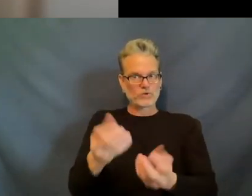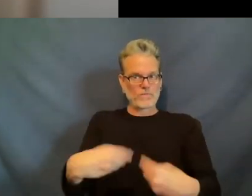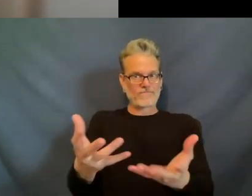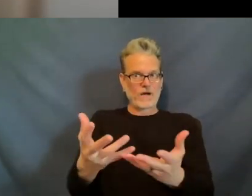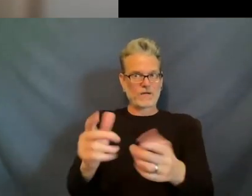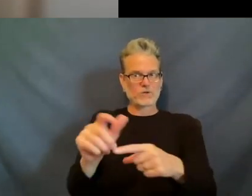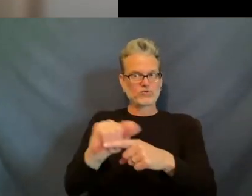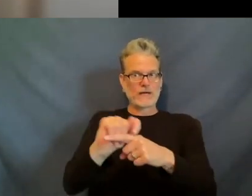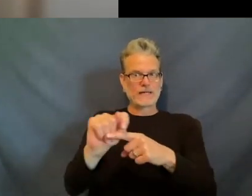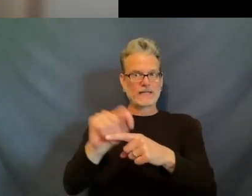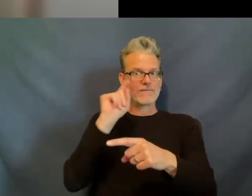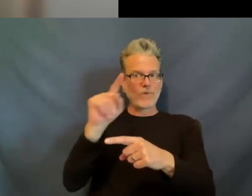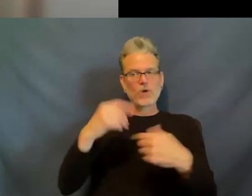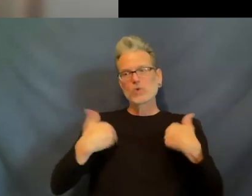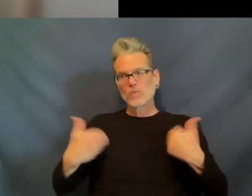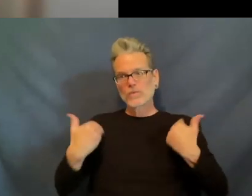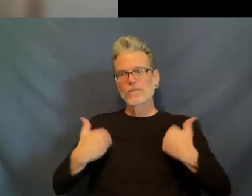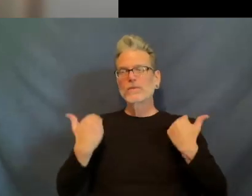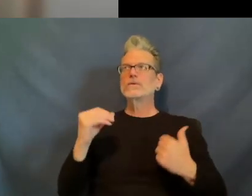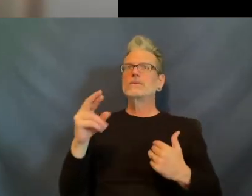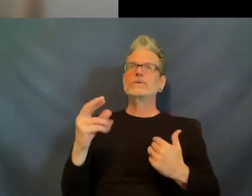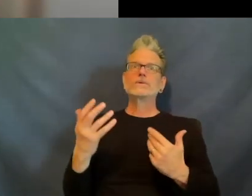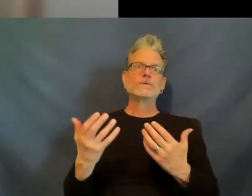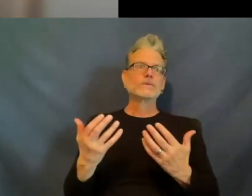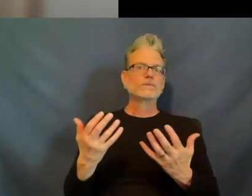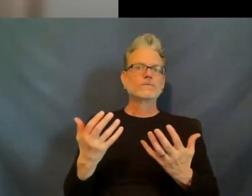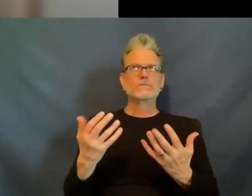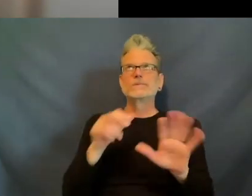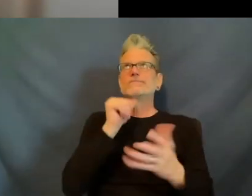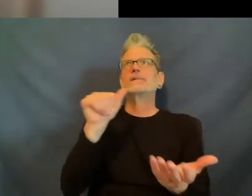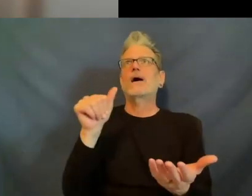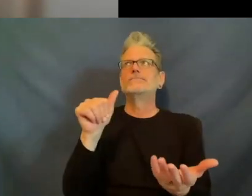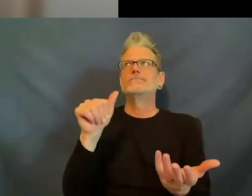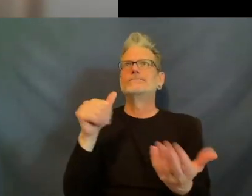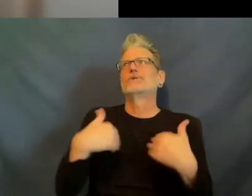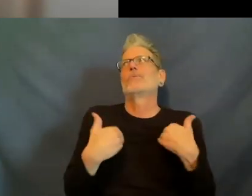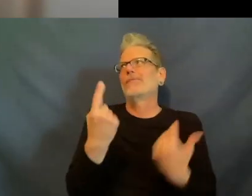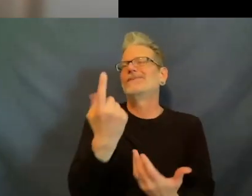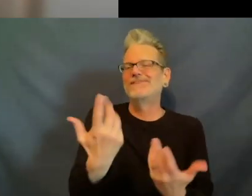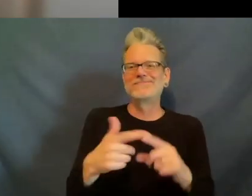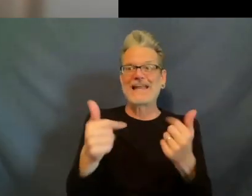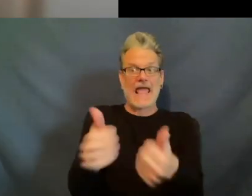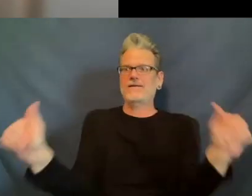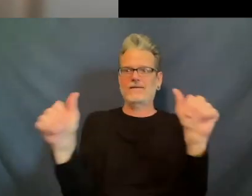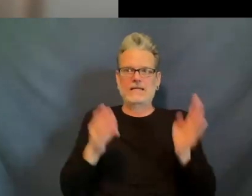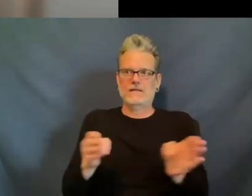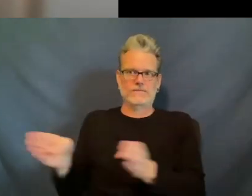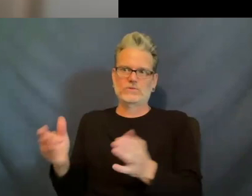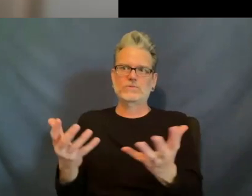opportunities for youth, or not even youth, any individuals seeking